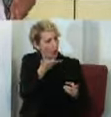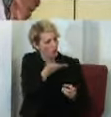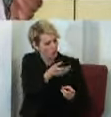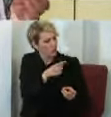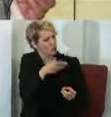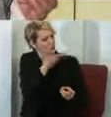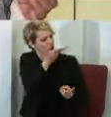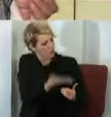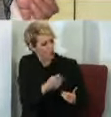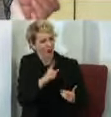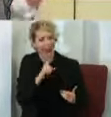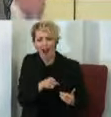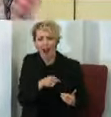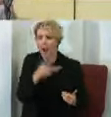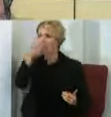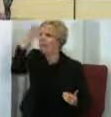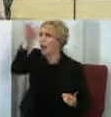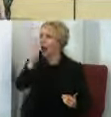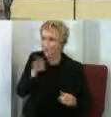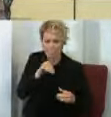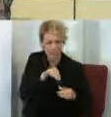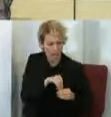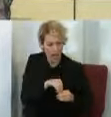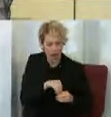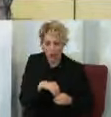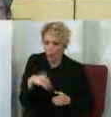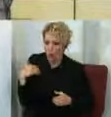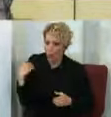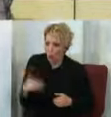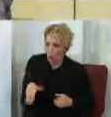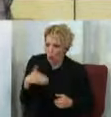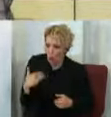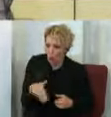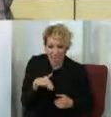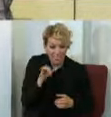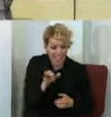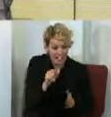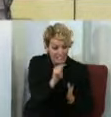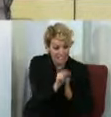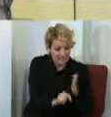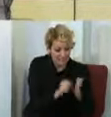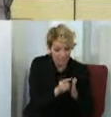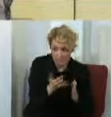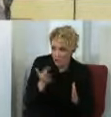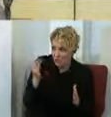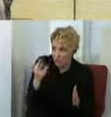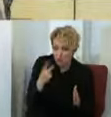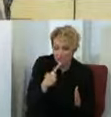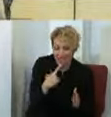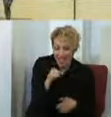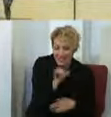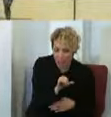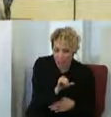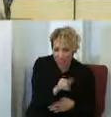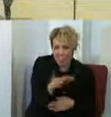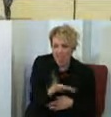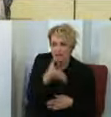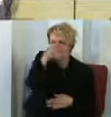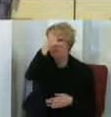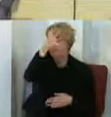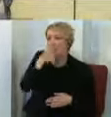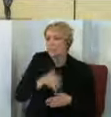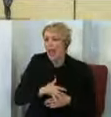thing to state. At that time, how dare you say such a thing? And yet here was this man, this